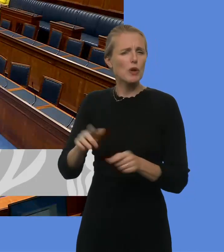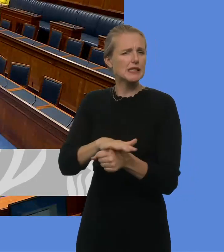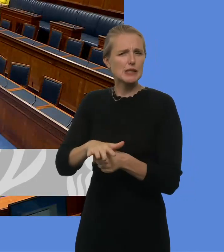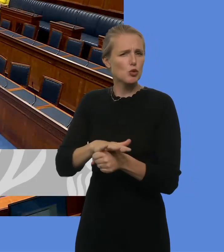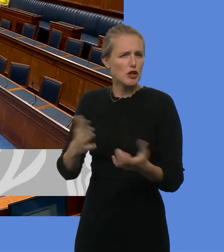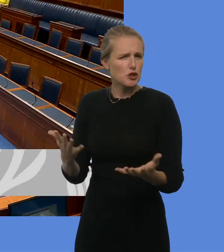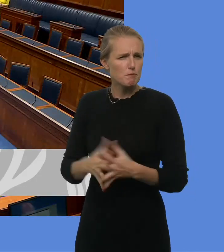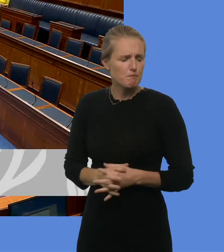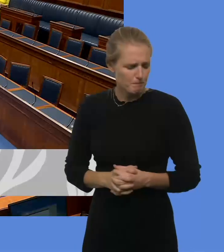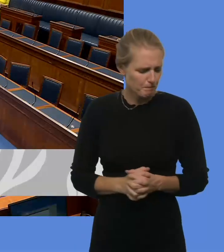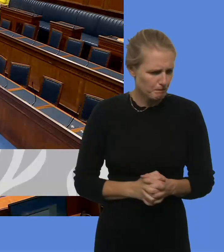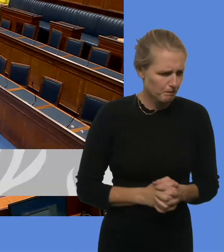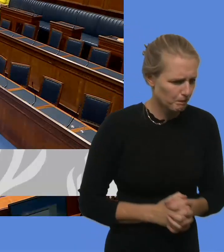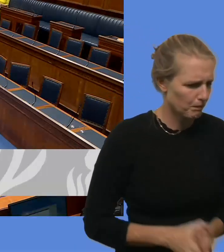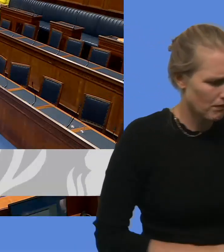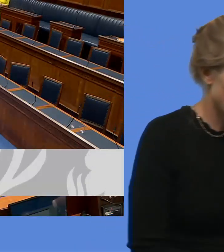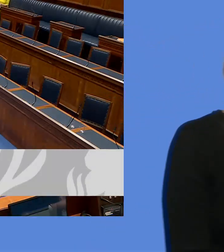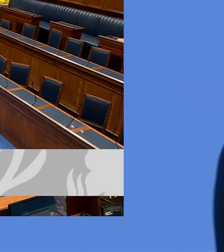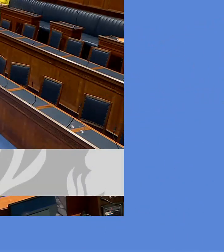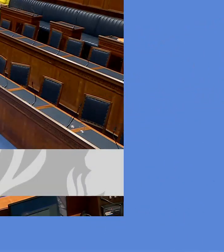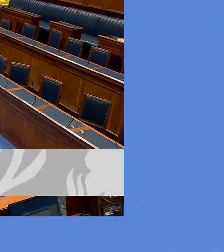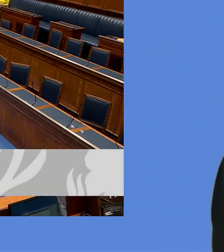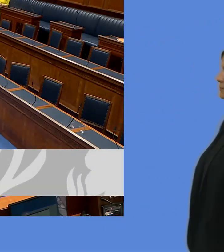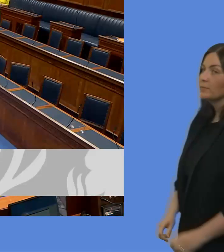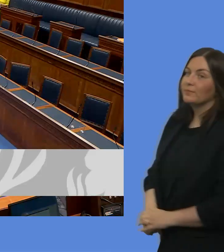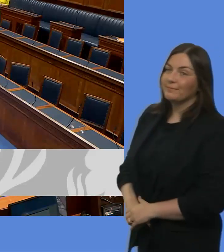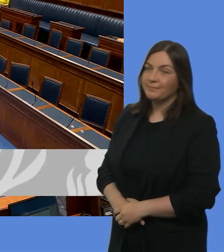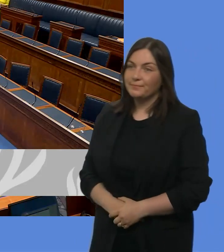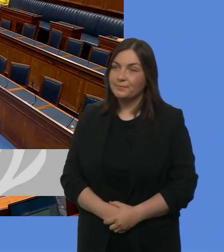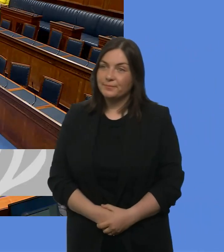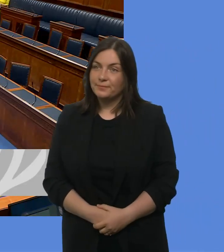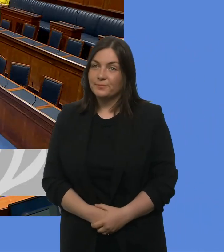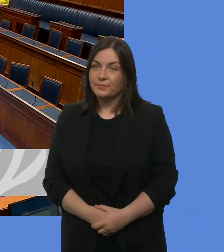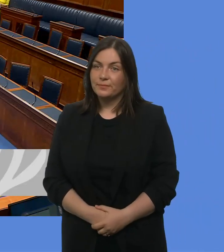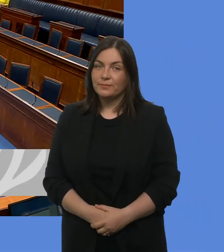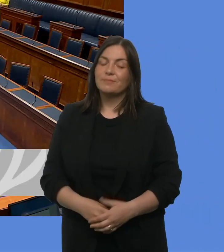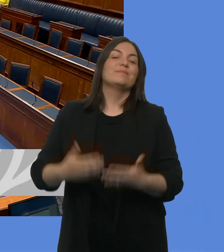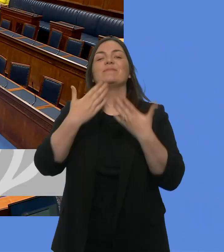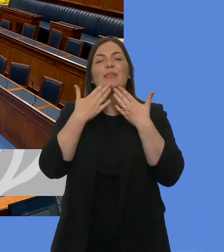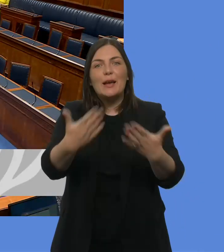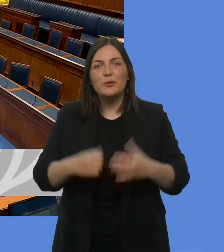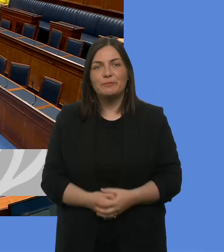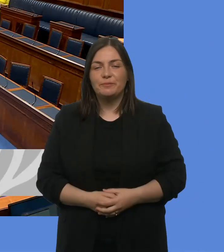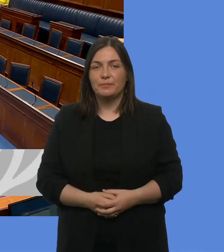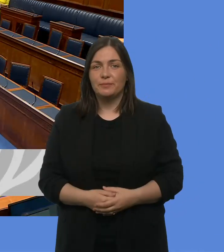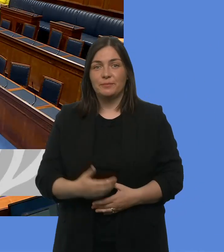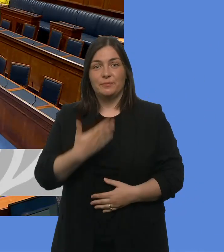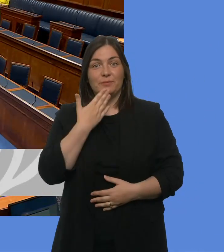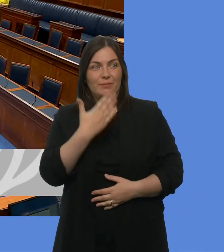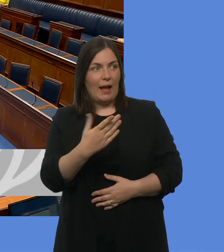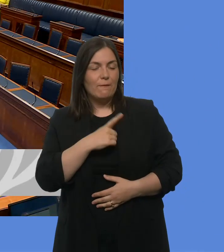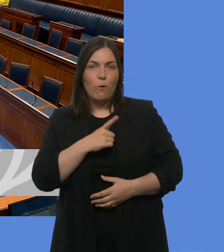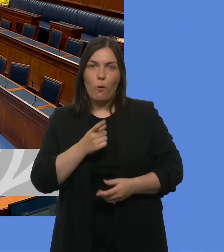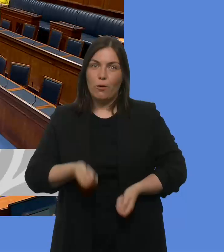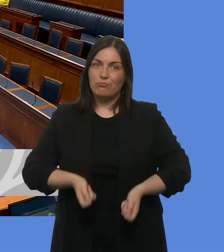Danny Donnelly. Thank you, Mr Deputy Speaker. I thank the Ulster Unionist members for bringing forward this motion to the Assembly today, and as my